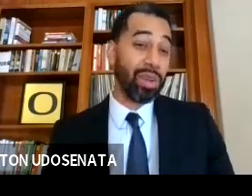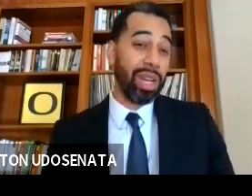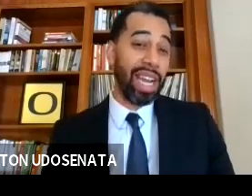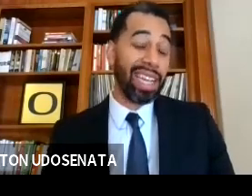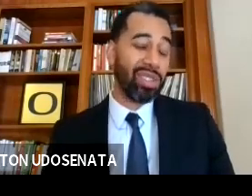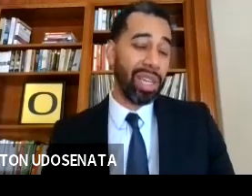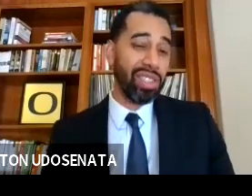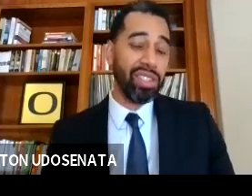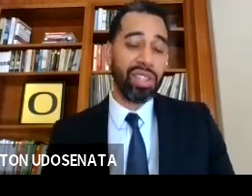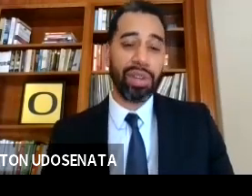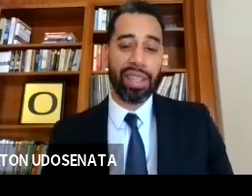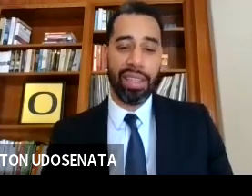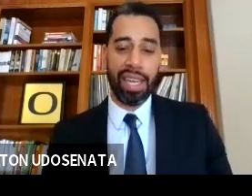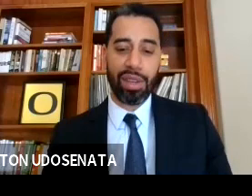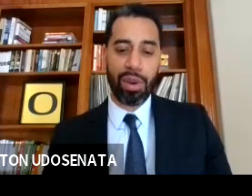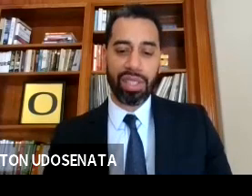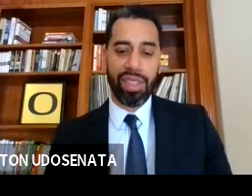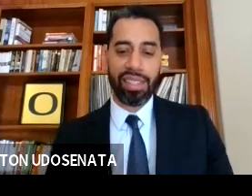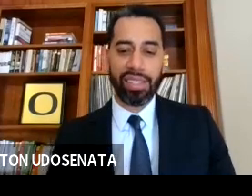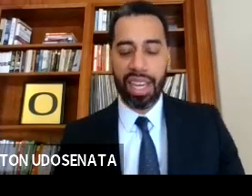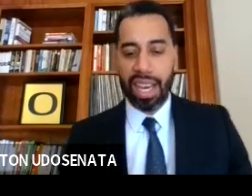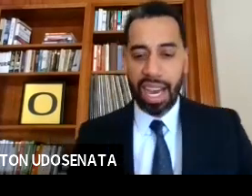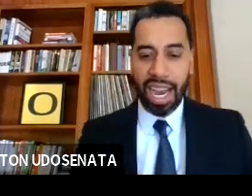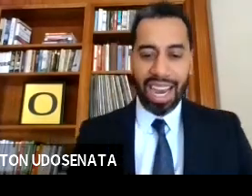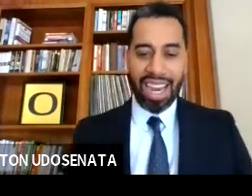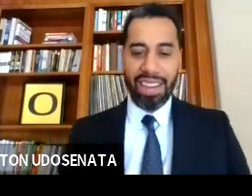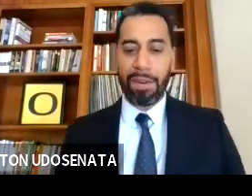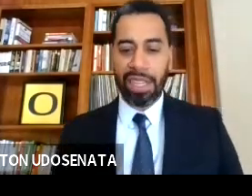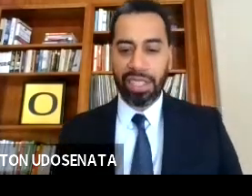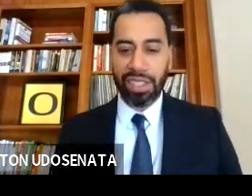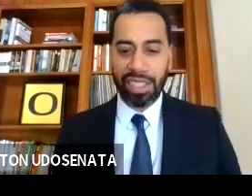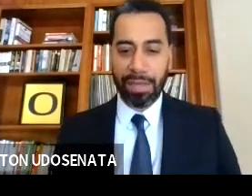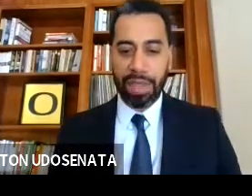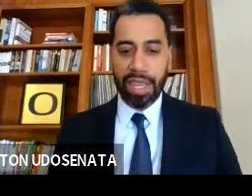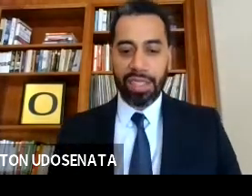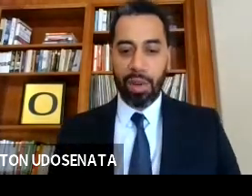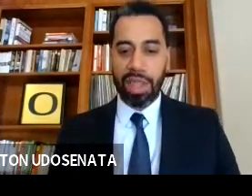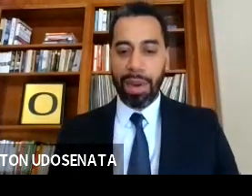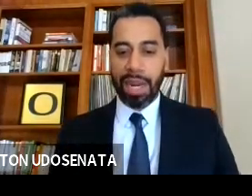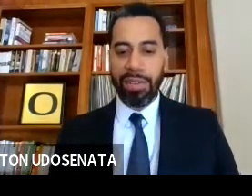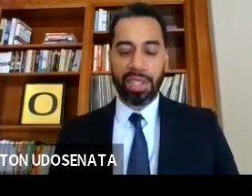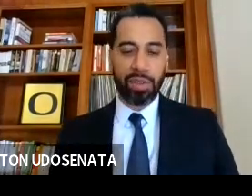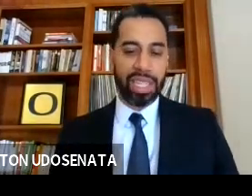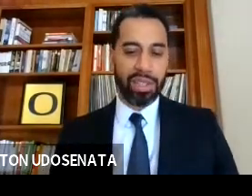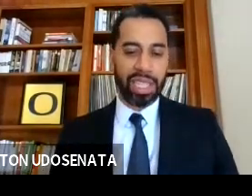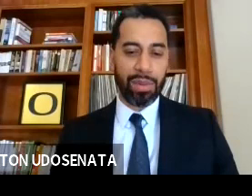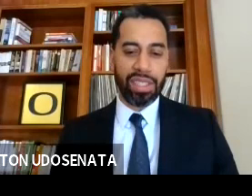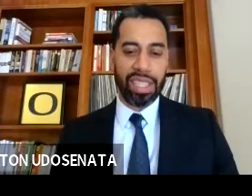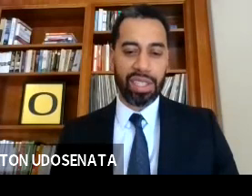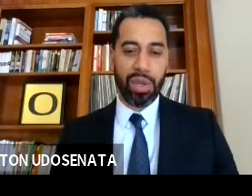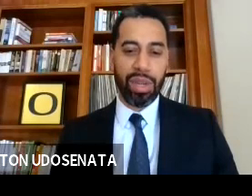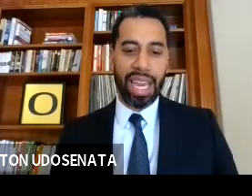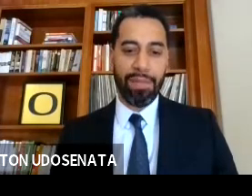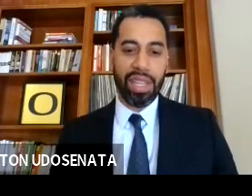you can ask questions during the course of this information session. So on the bottom of your screen, you'll see